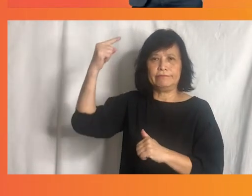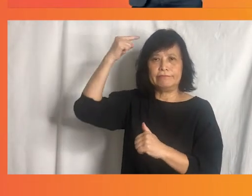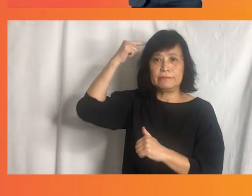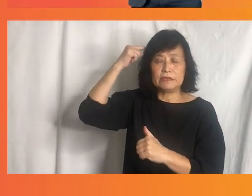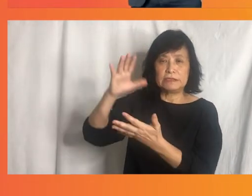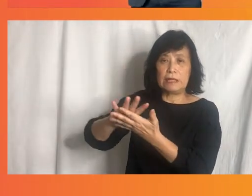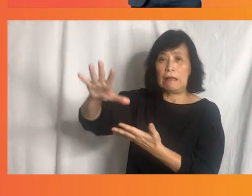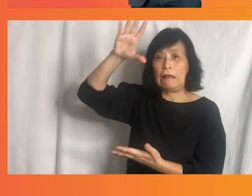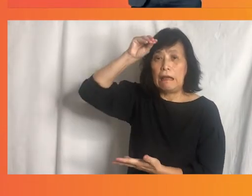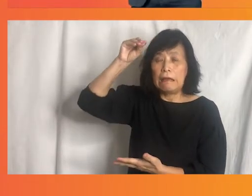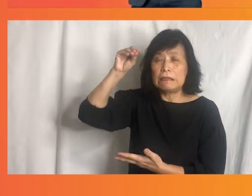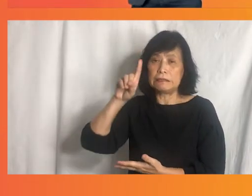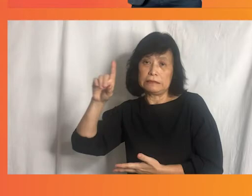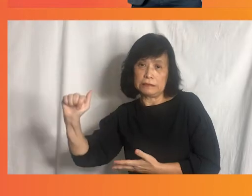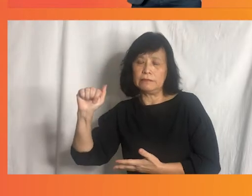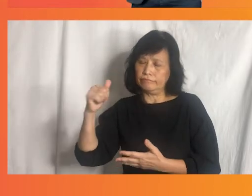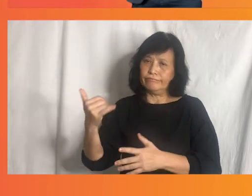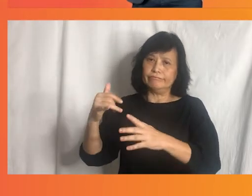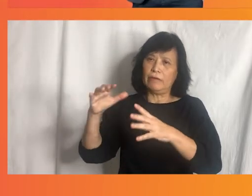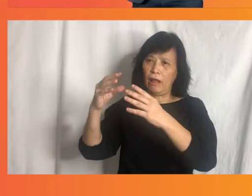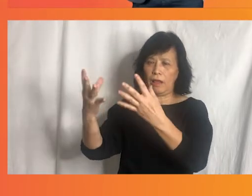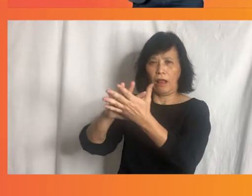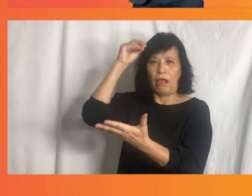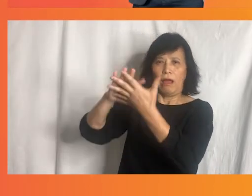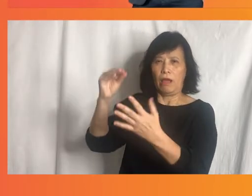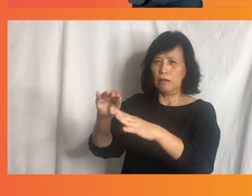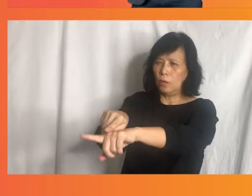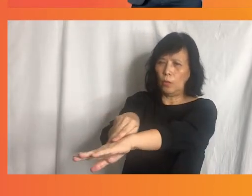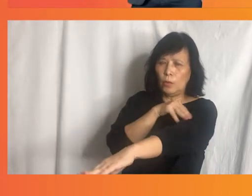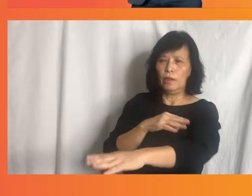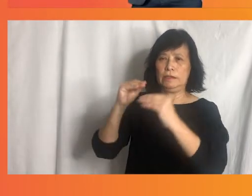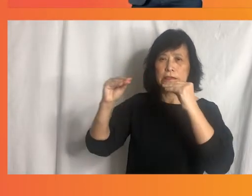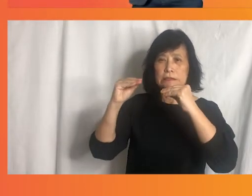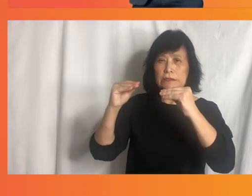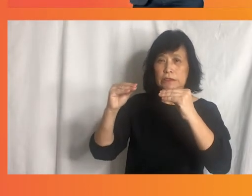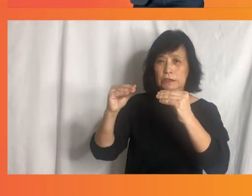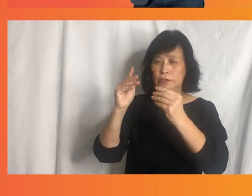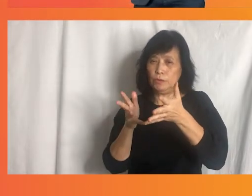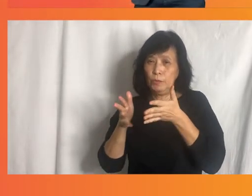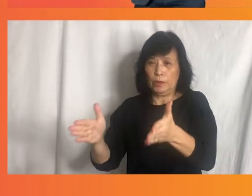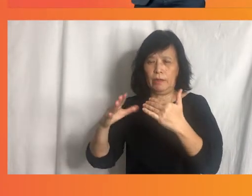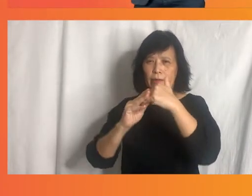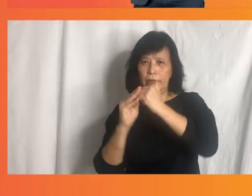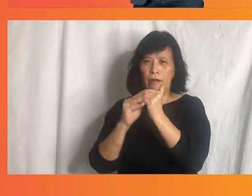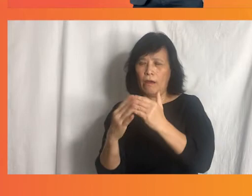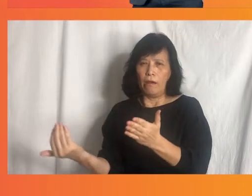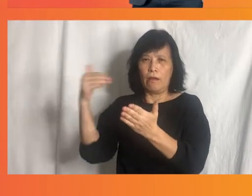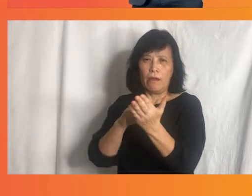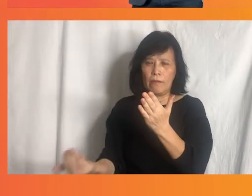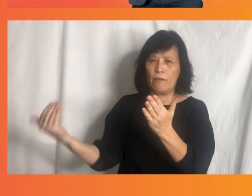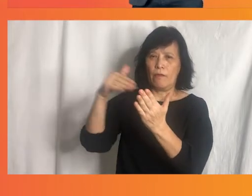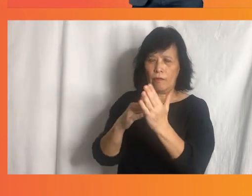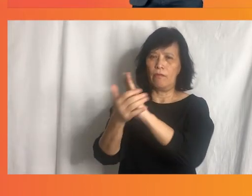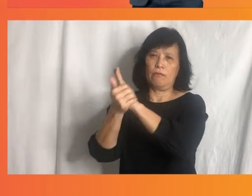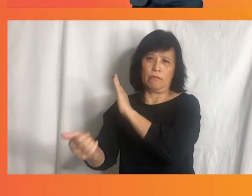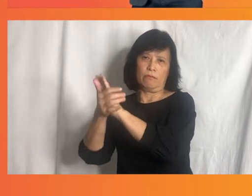longer learning time. Teaching methods needs to be adapted with emphasis on skill breakdown and repeated exposure to skills in order